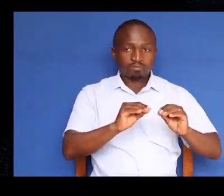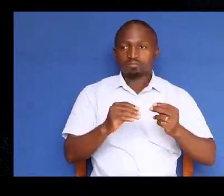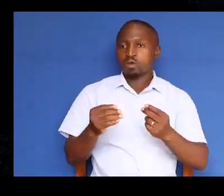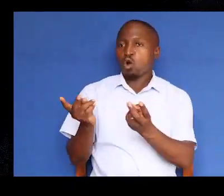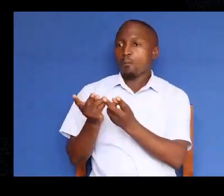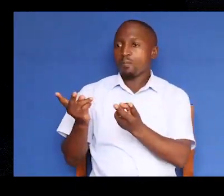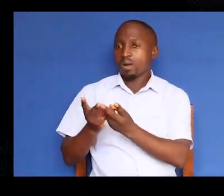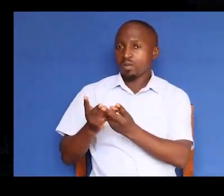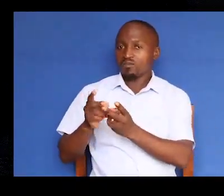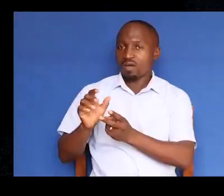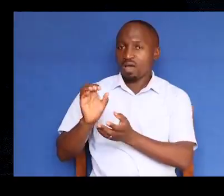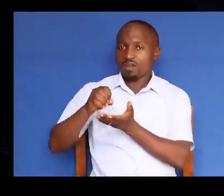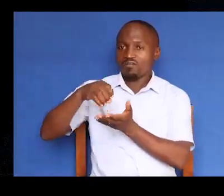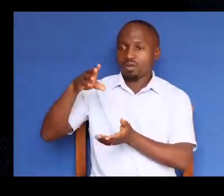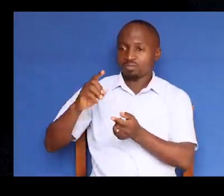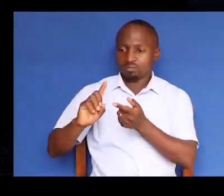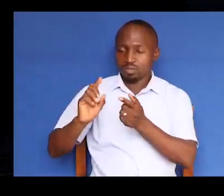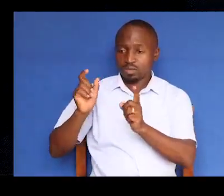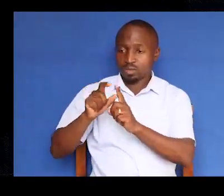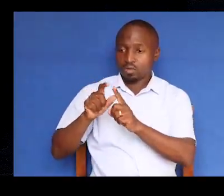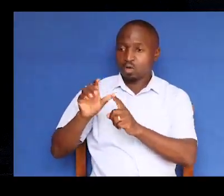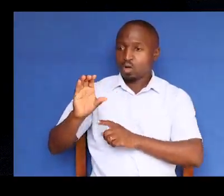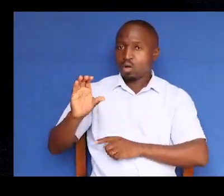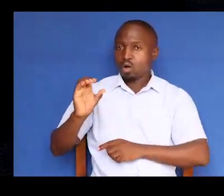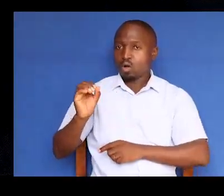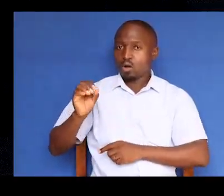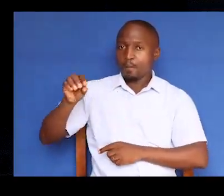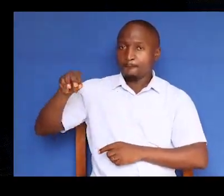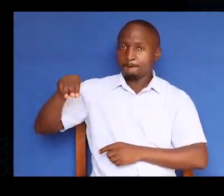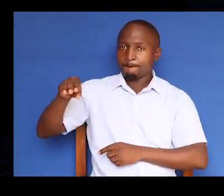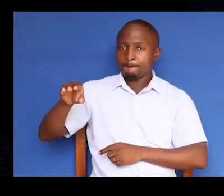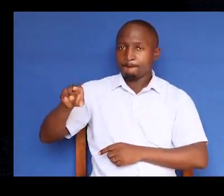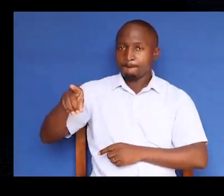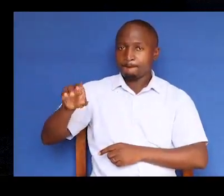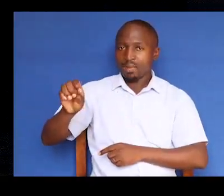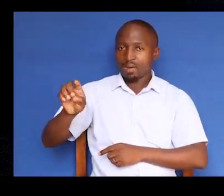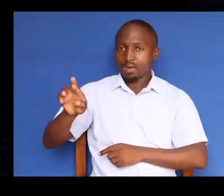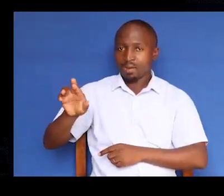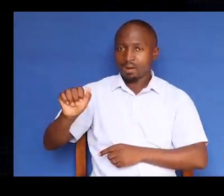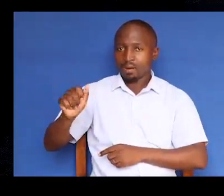comparative advantage in the production of cotton? When we see our table,